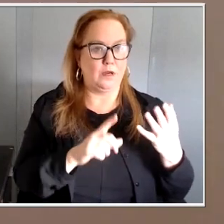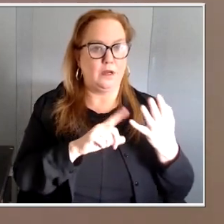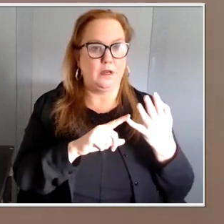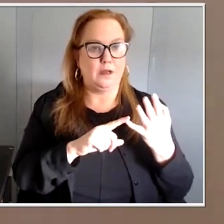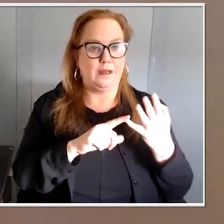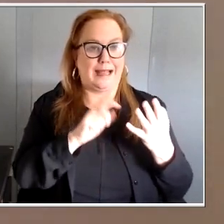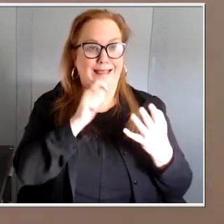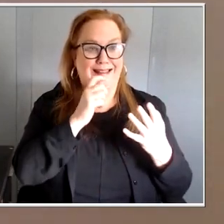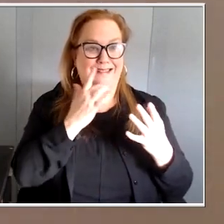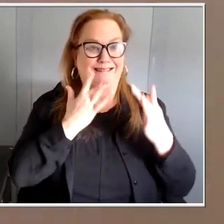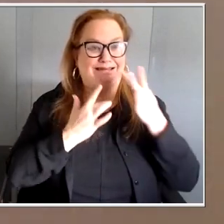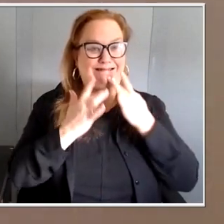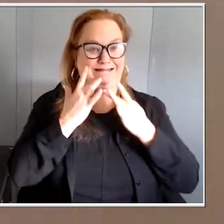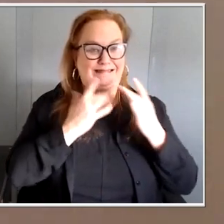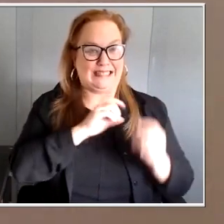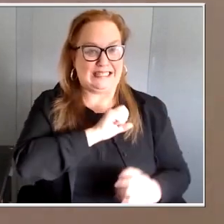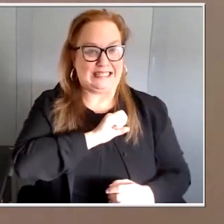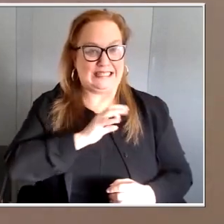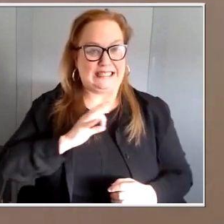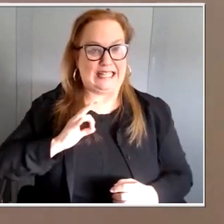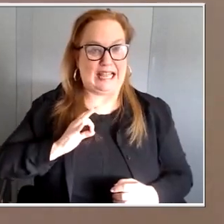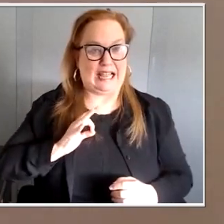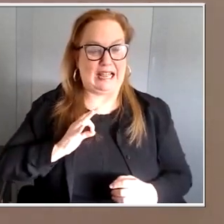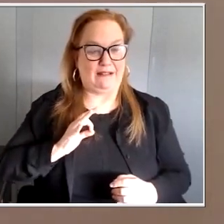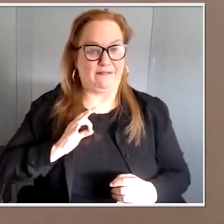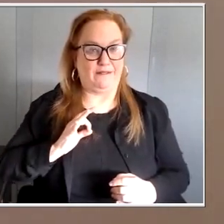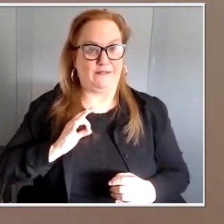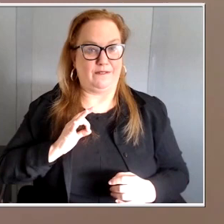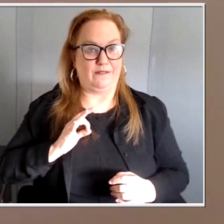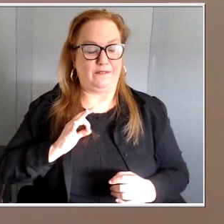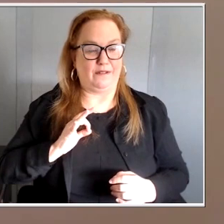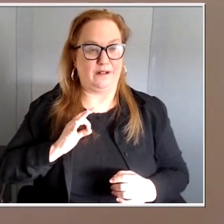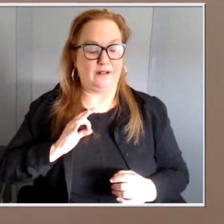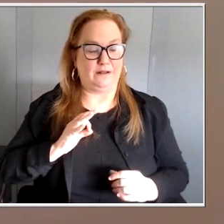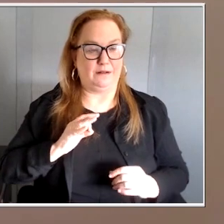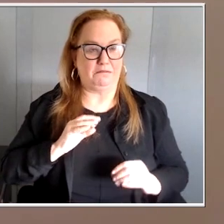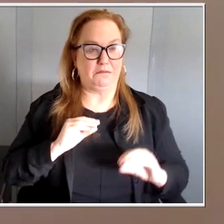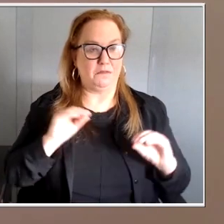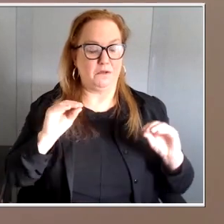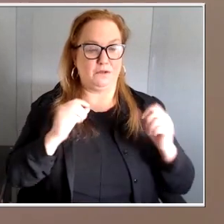understaffing that we're seeing right now without the support of